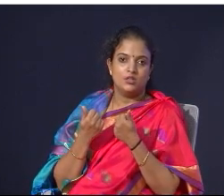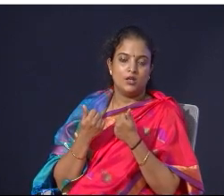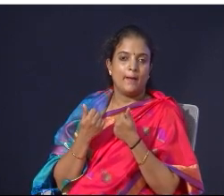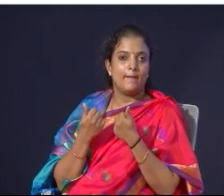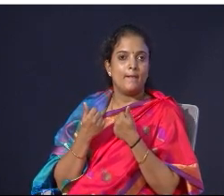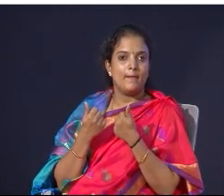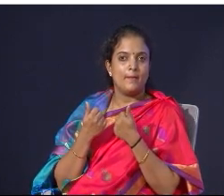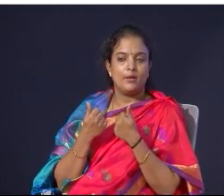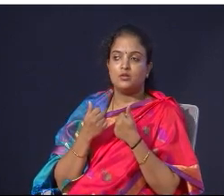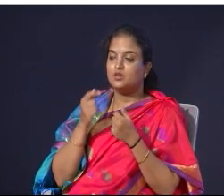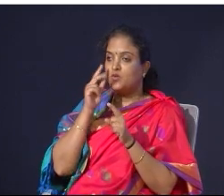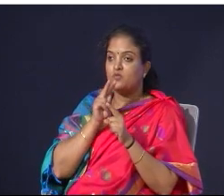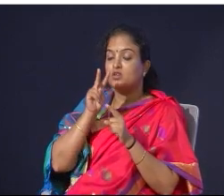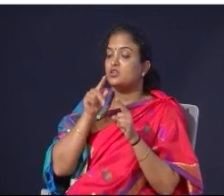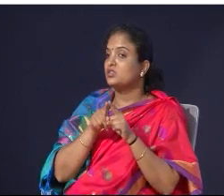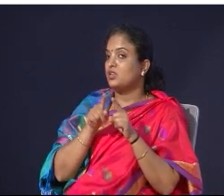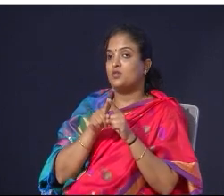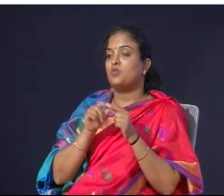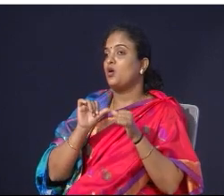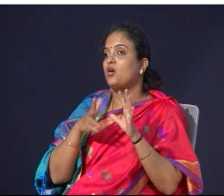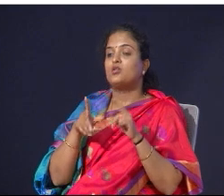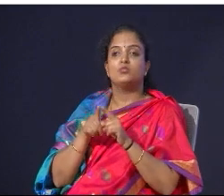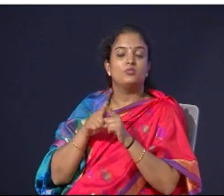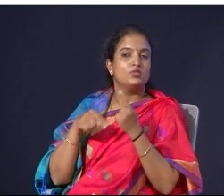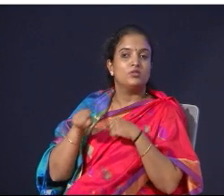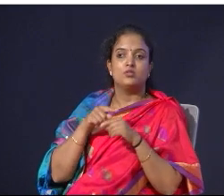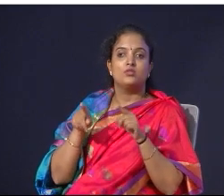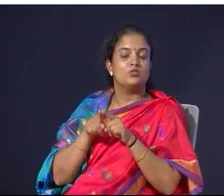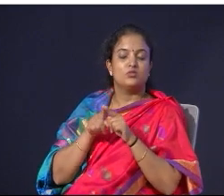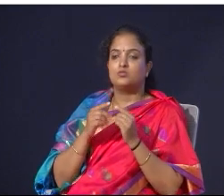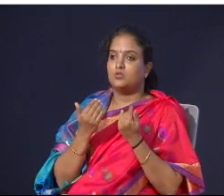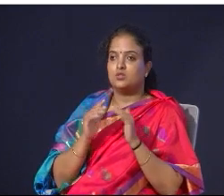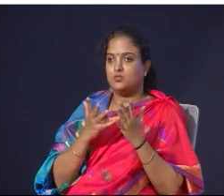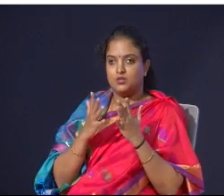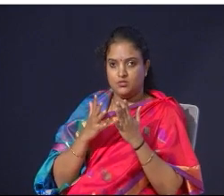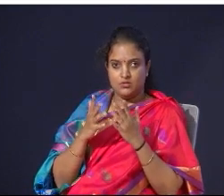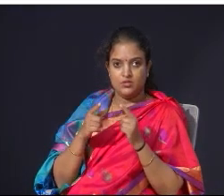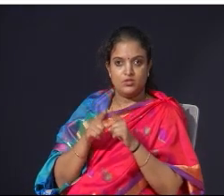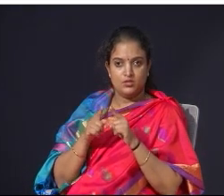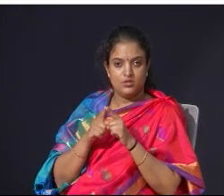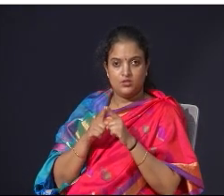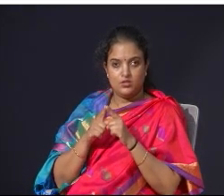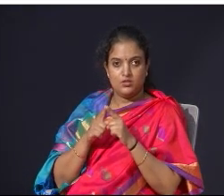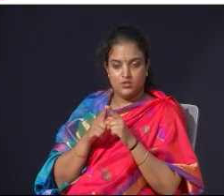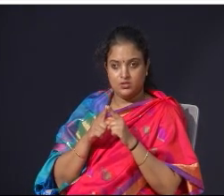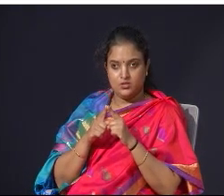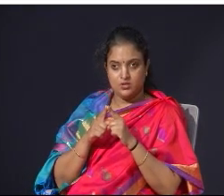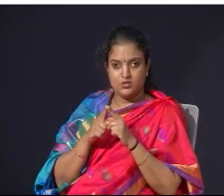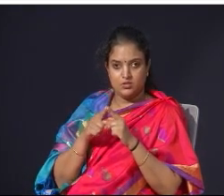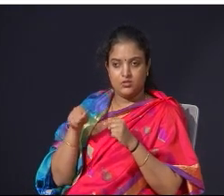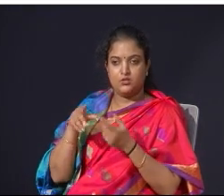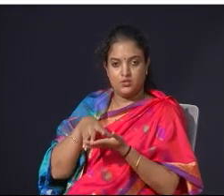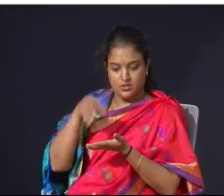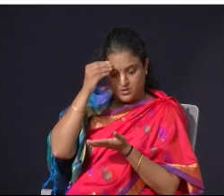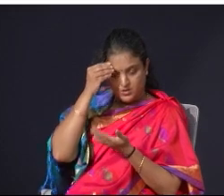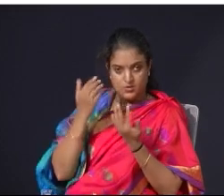Vision is not automatically learned process in children with visual impairment. Remember this. If there's a neurotypical child, he will just learn by himself